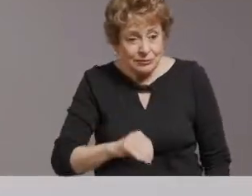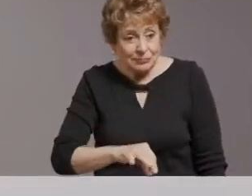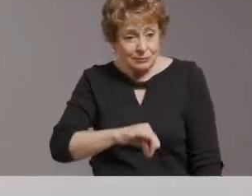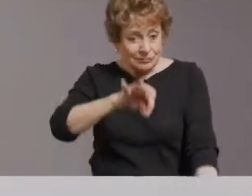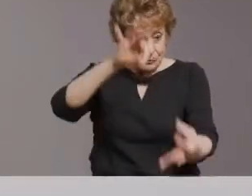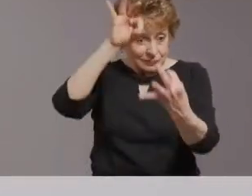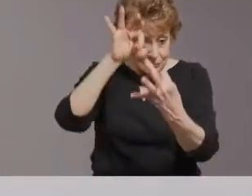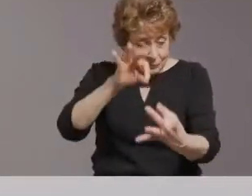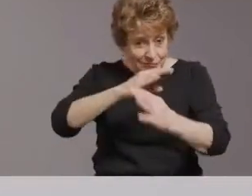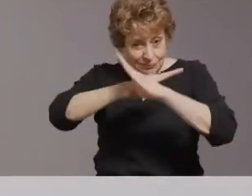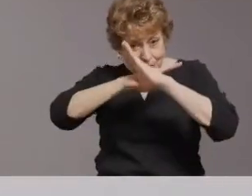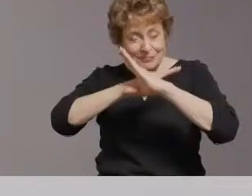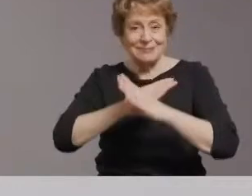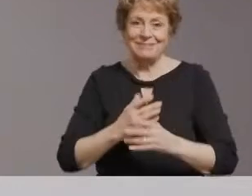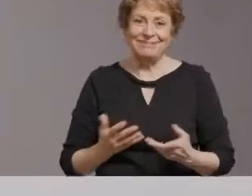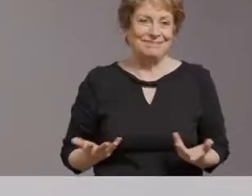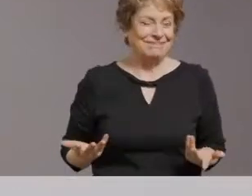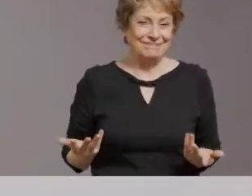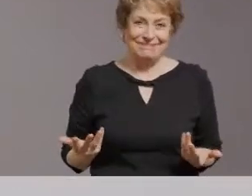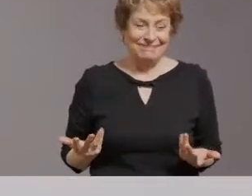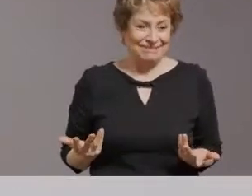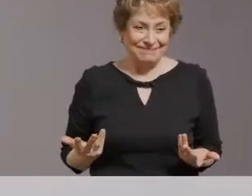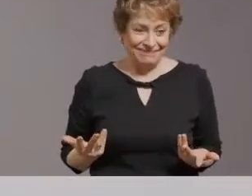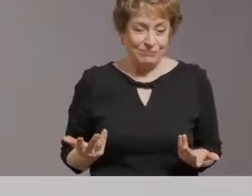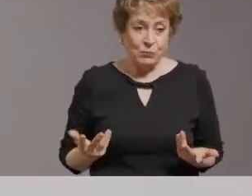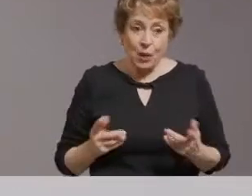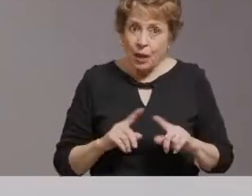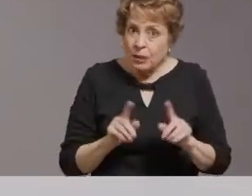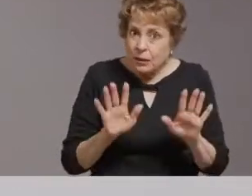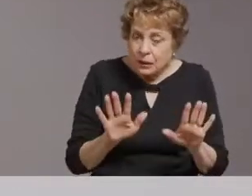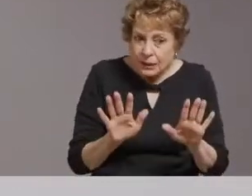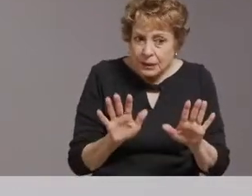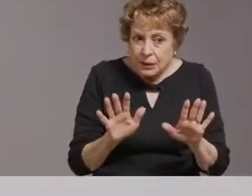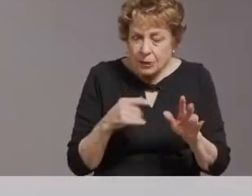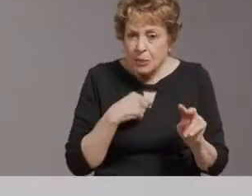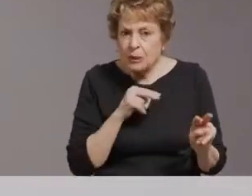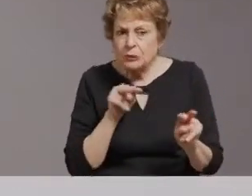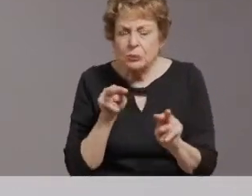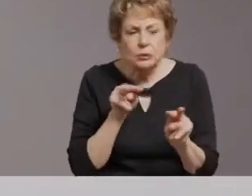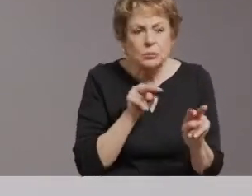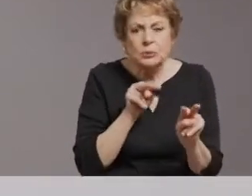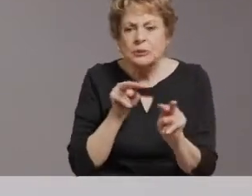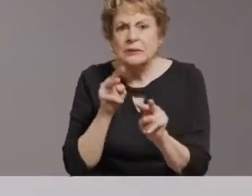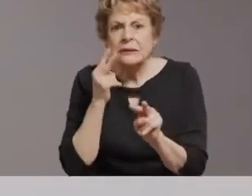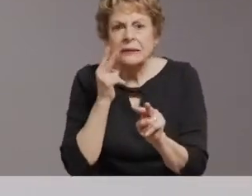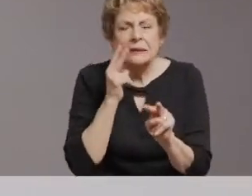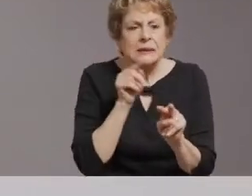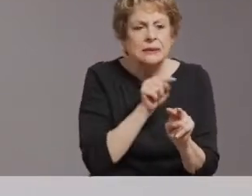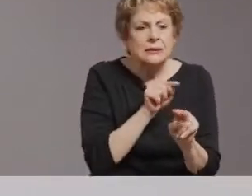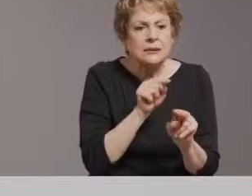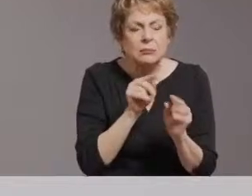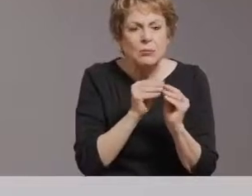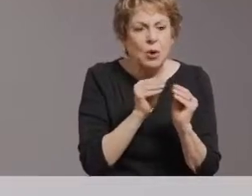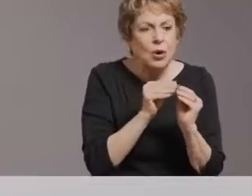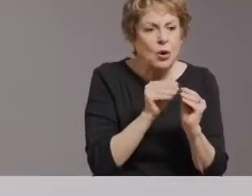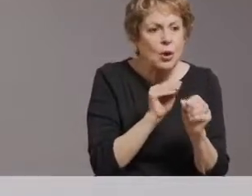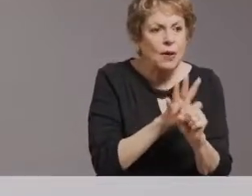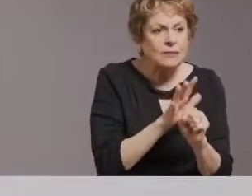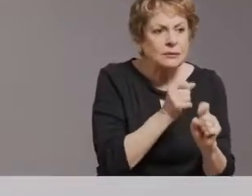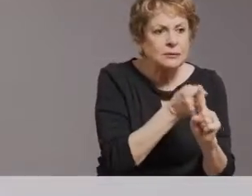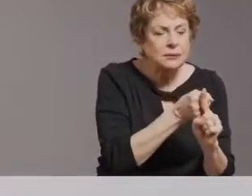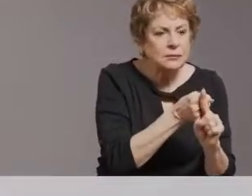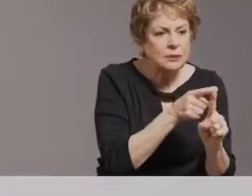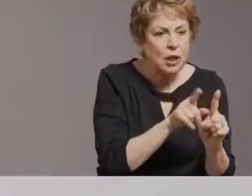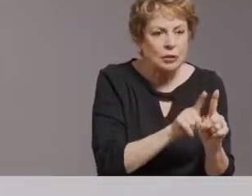know, as we're watching, what we would anticipate seeing additional cases. What we'll be watching is